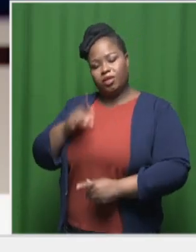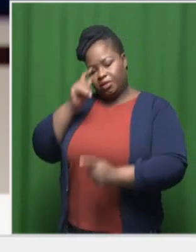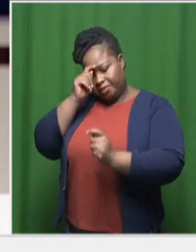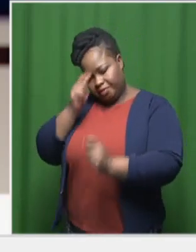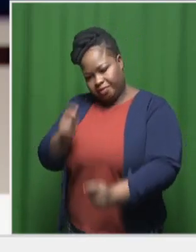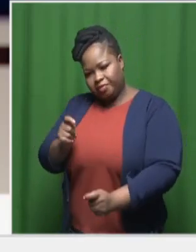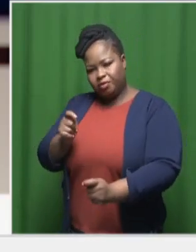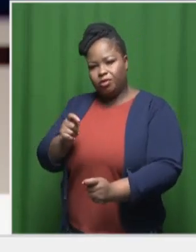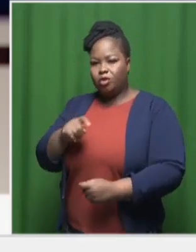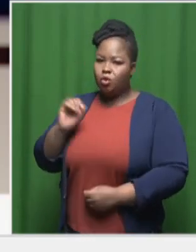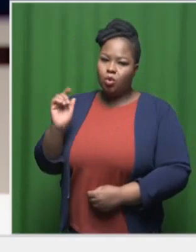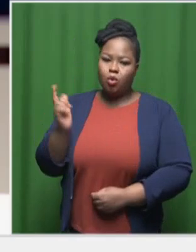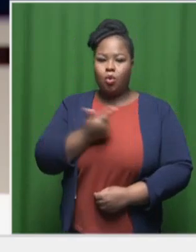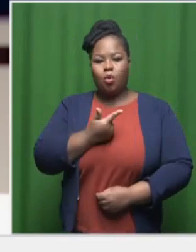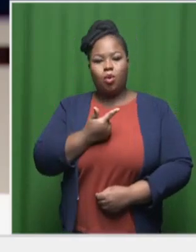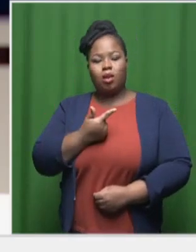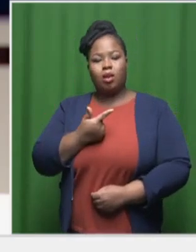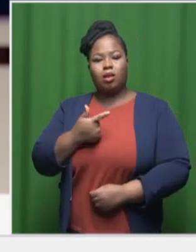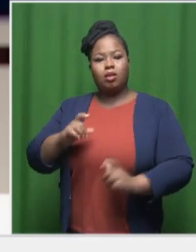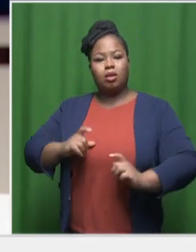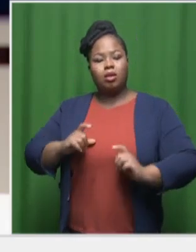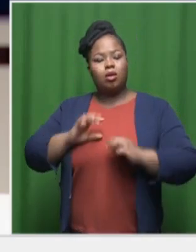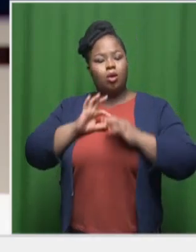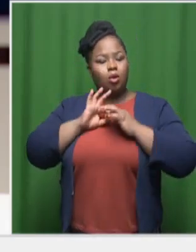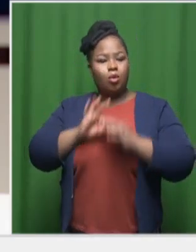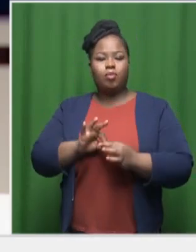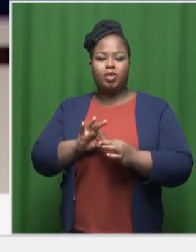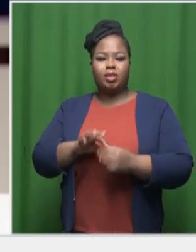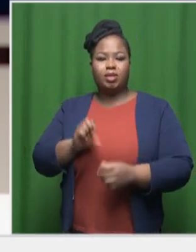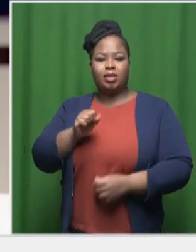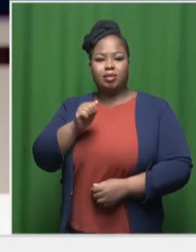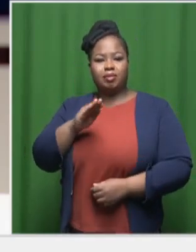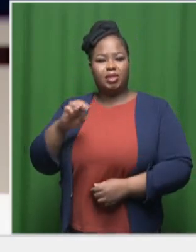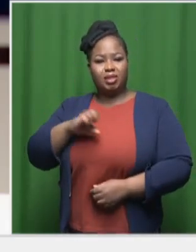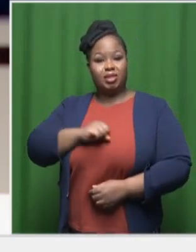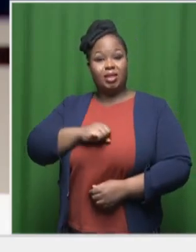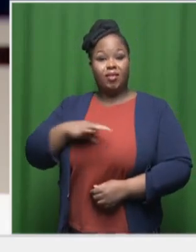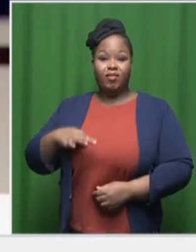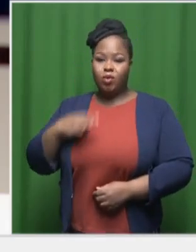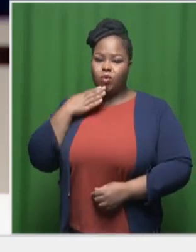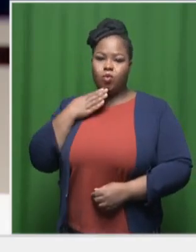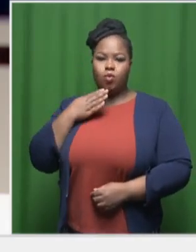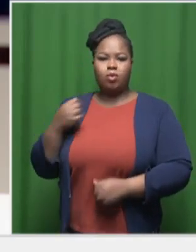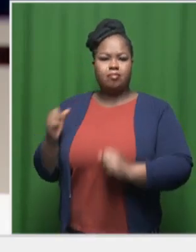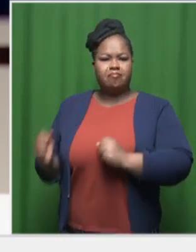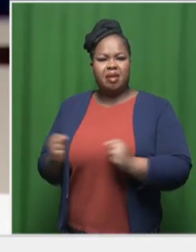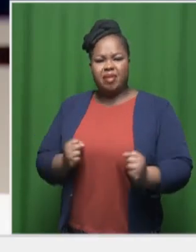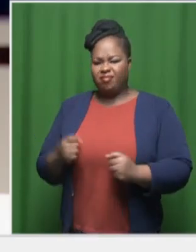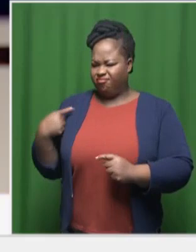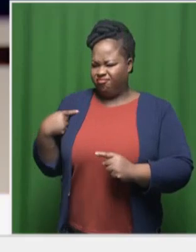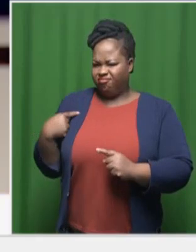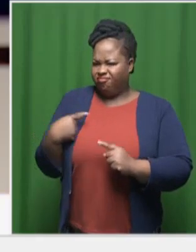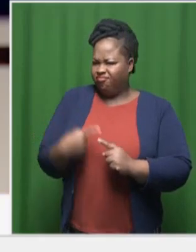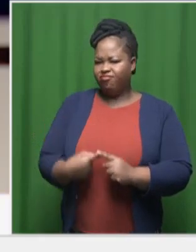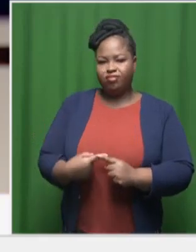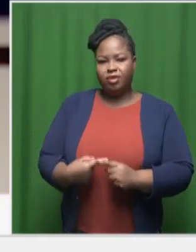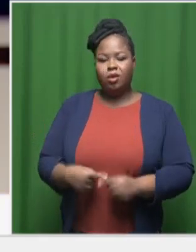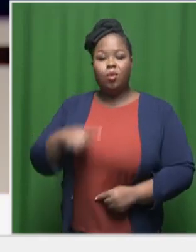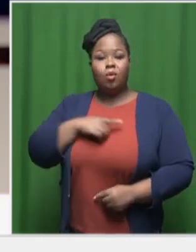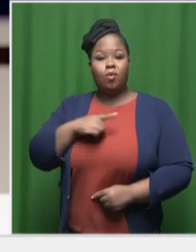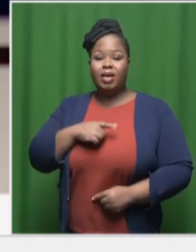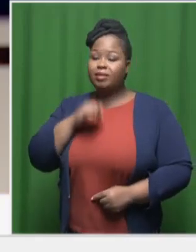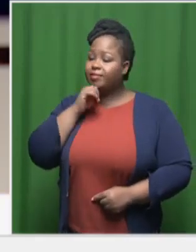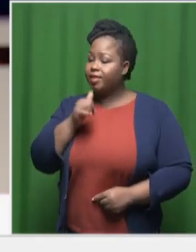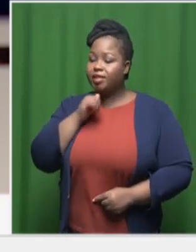to all of the hard-working, committed SABC employees that have stayed the course. Because despite all of these